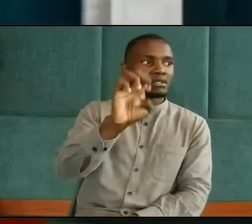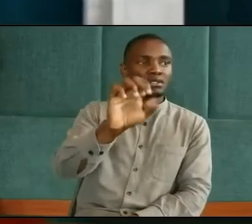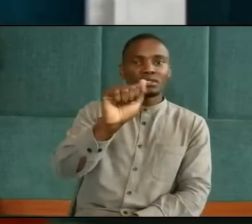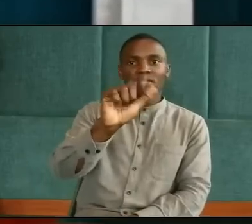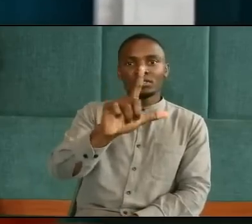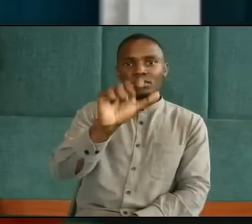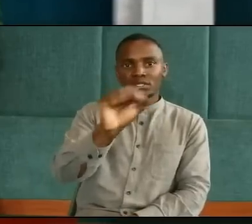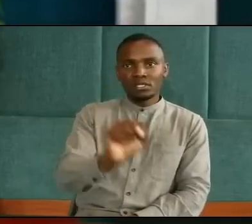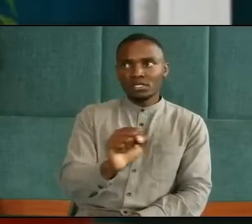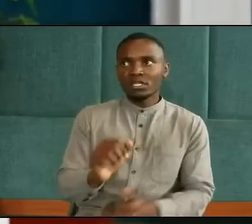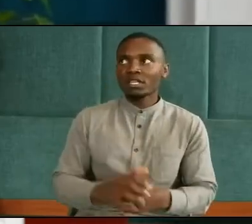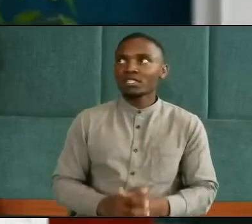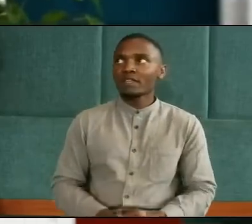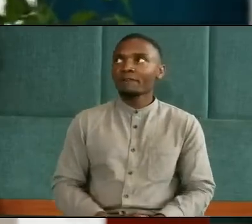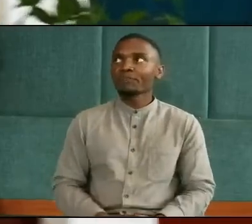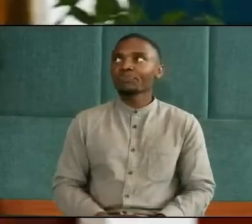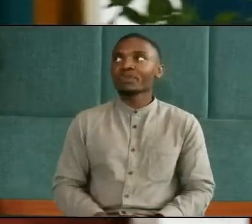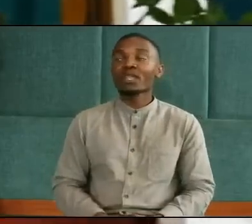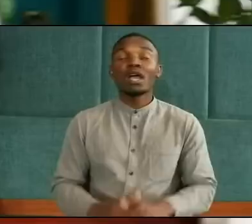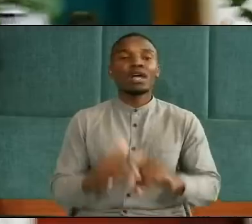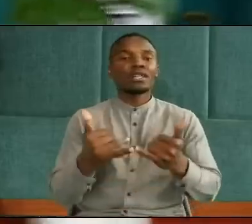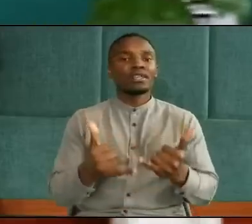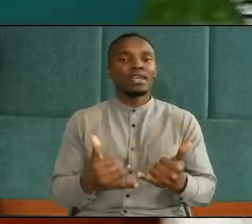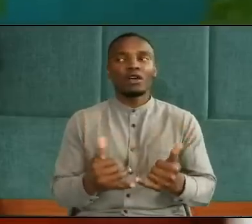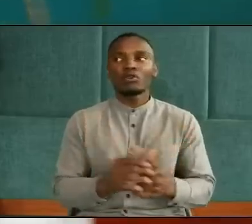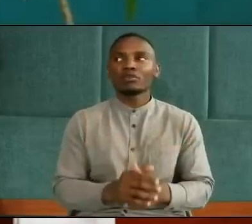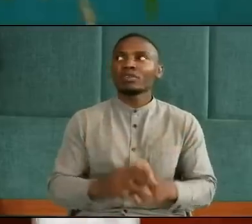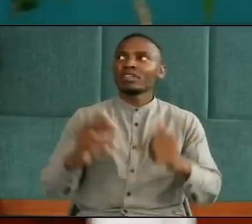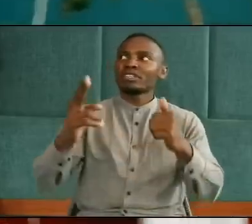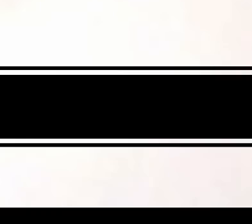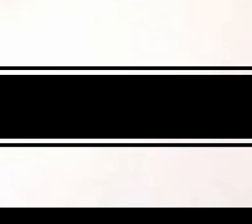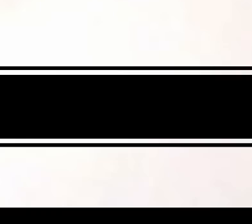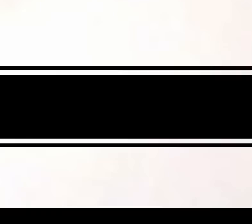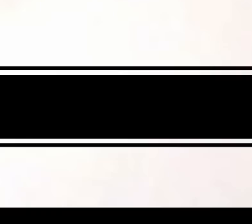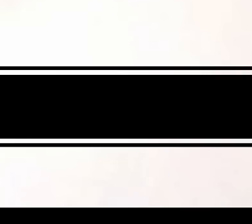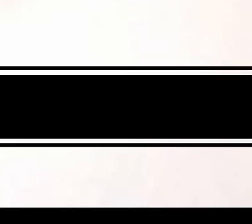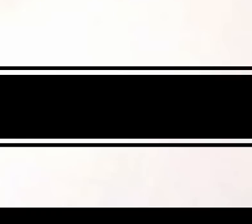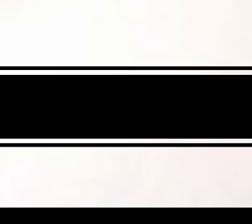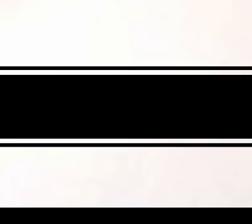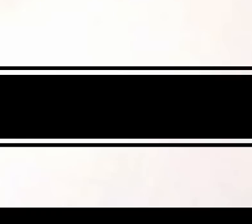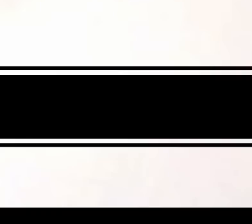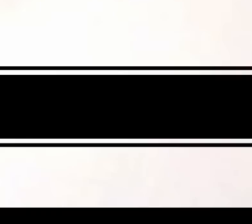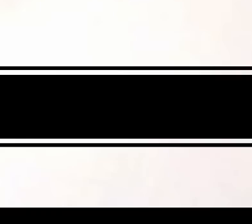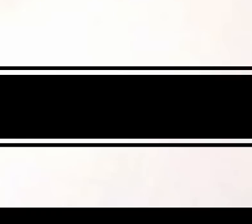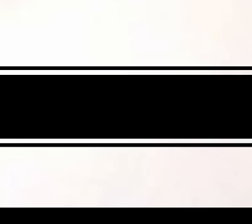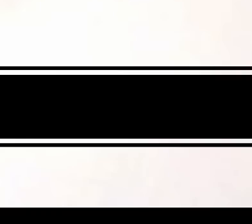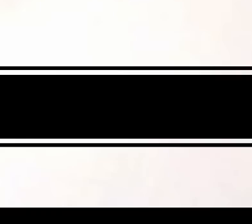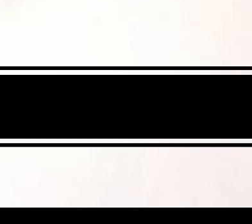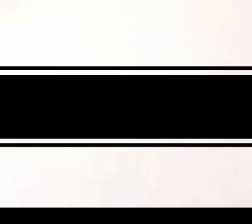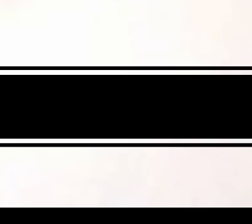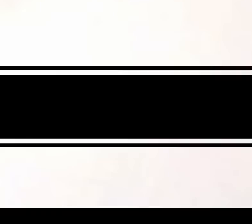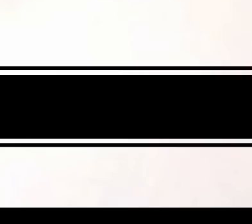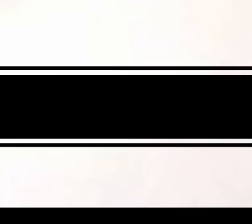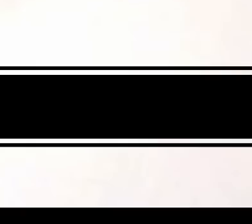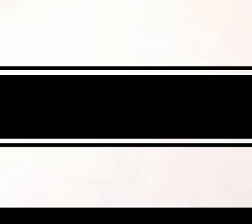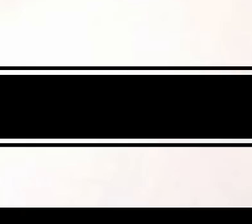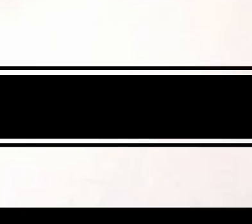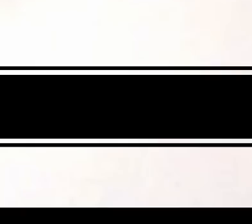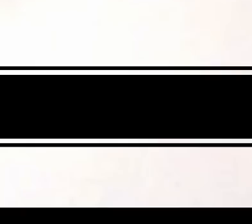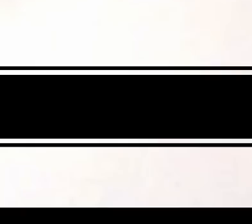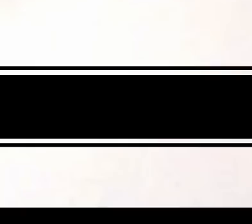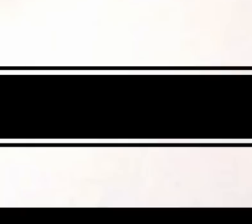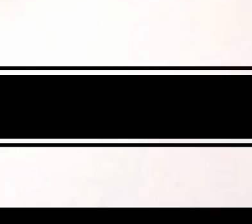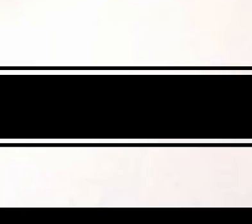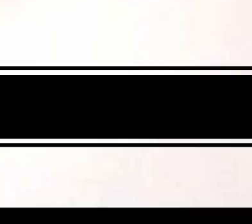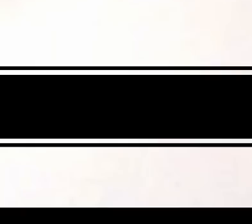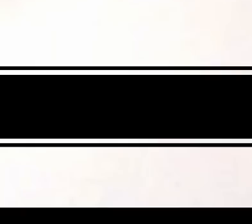good, good. So I want to take a little dive in Revelation. Seven seals. Very important. Very, very